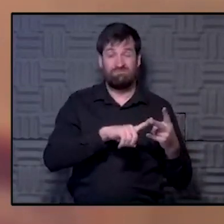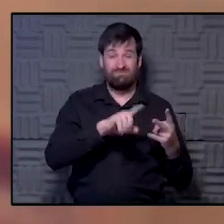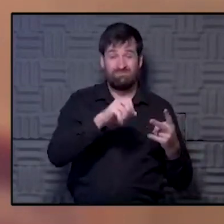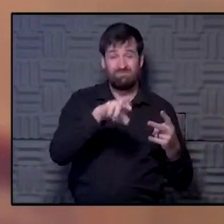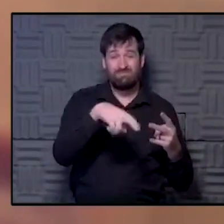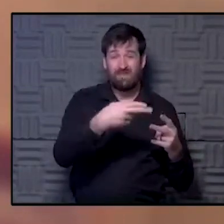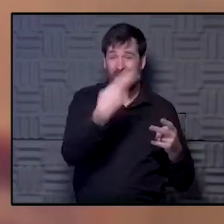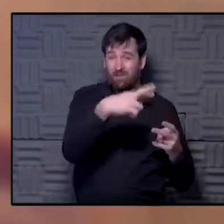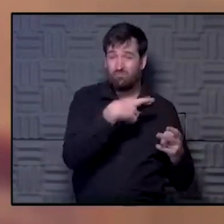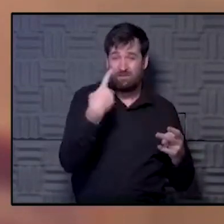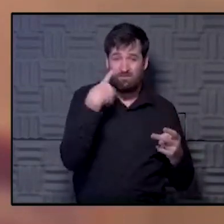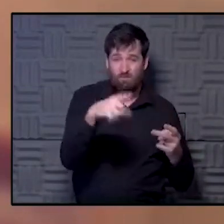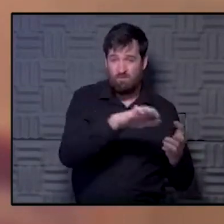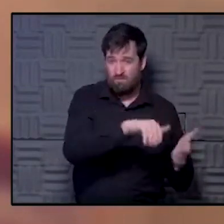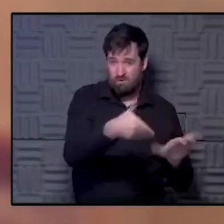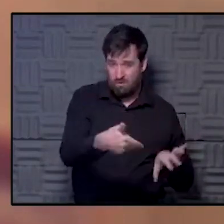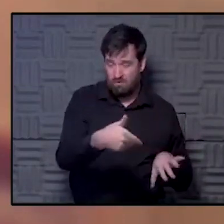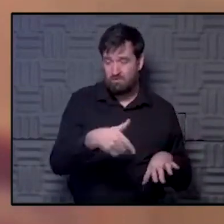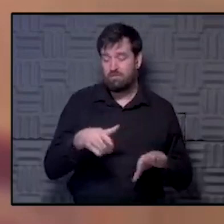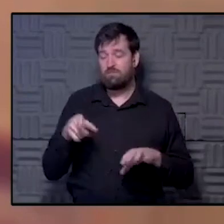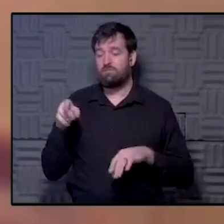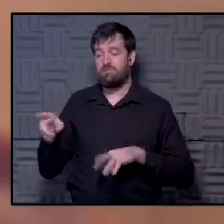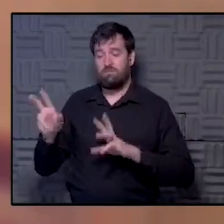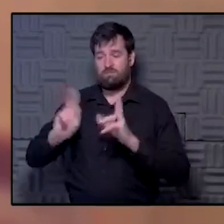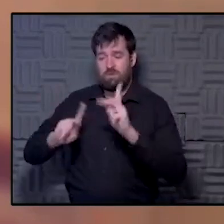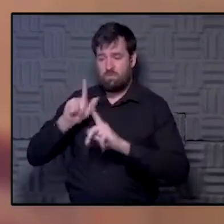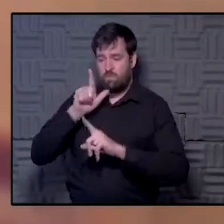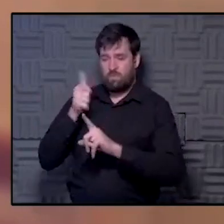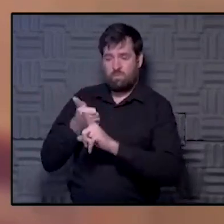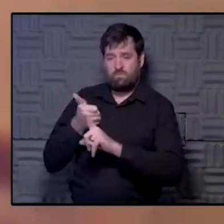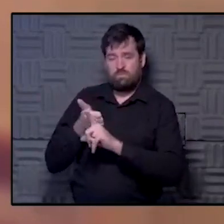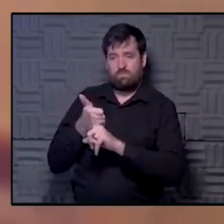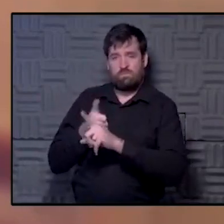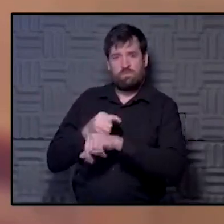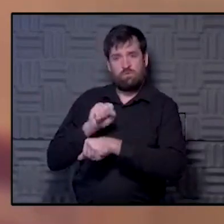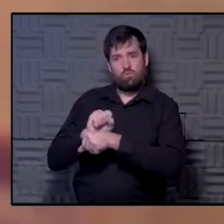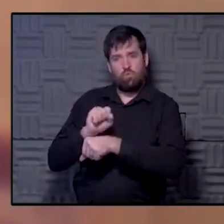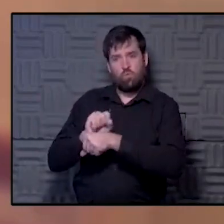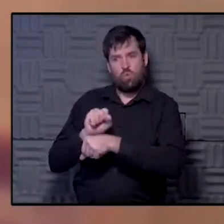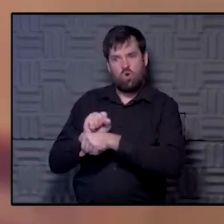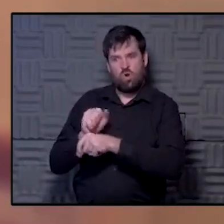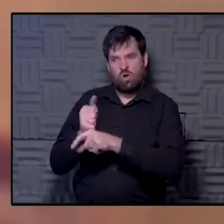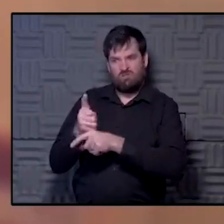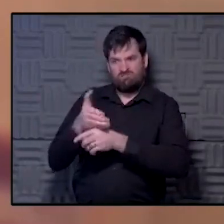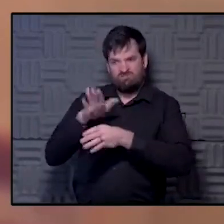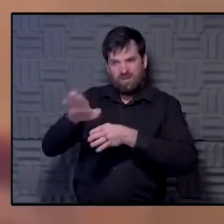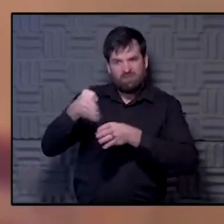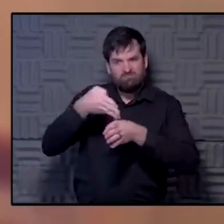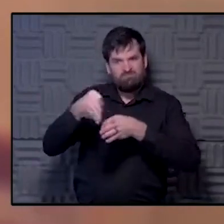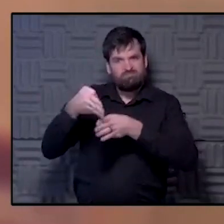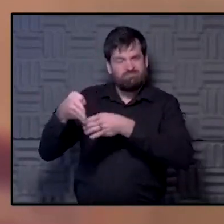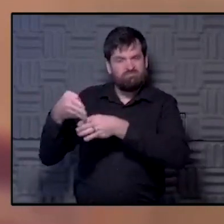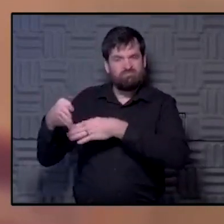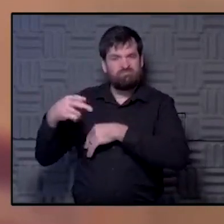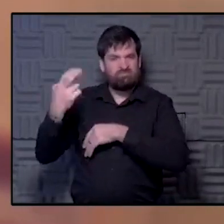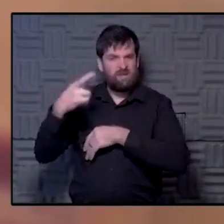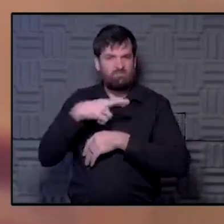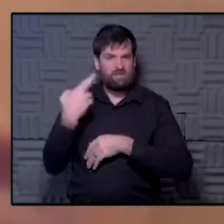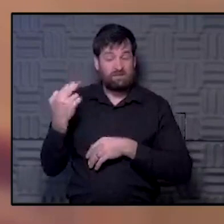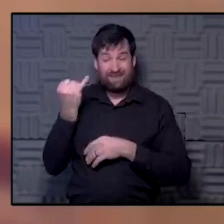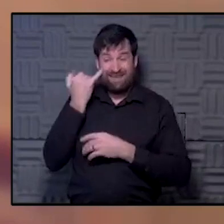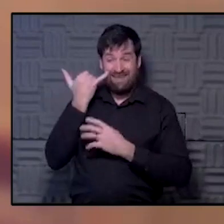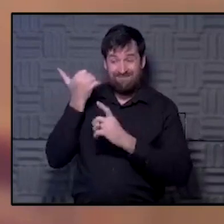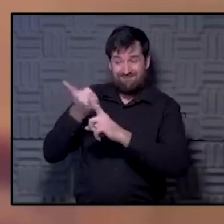mortality, and folks who work in sectors that have high vulnerability if those sectors go